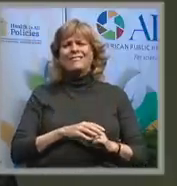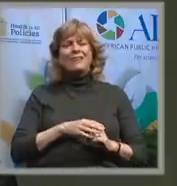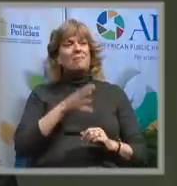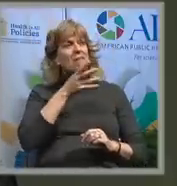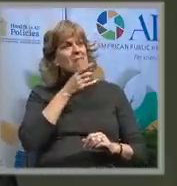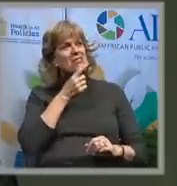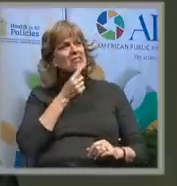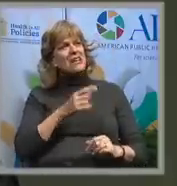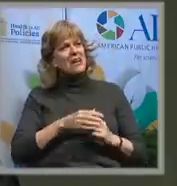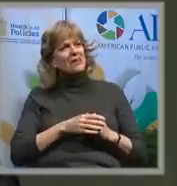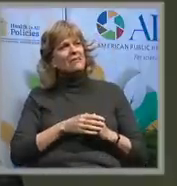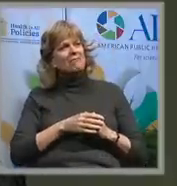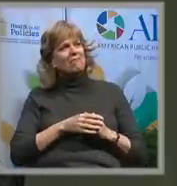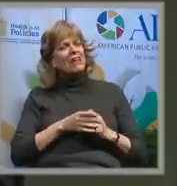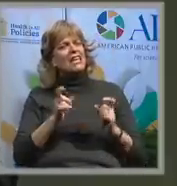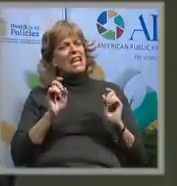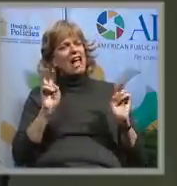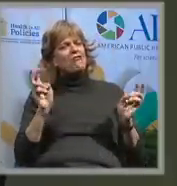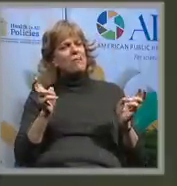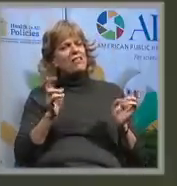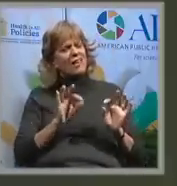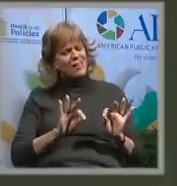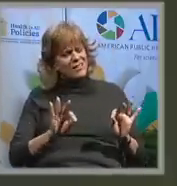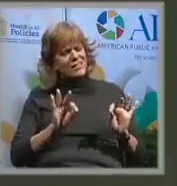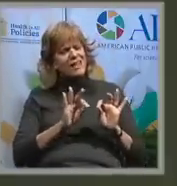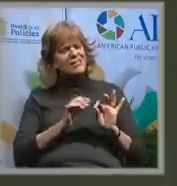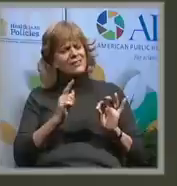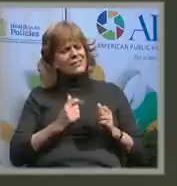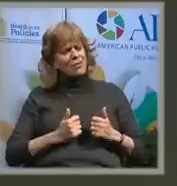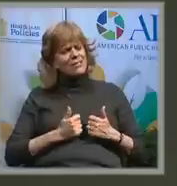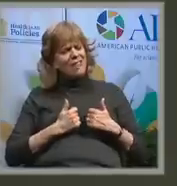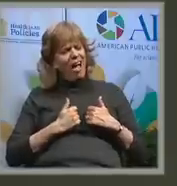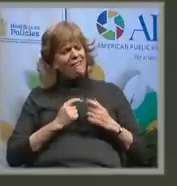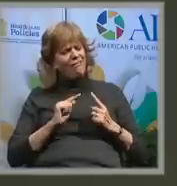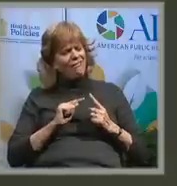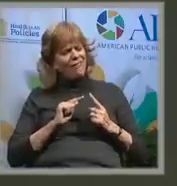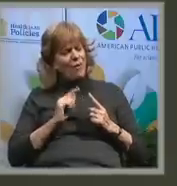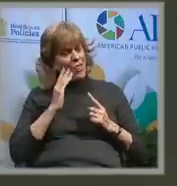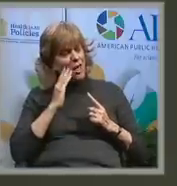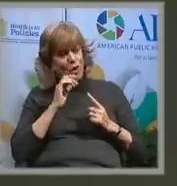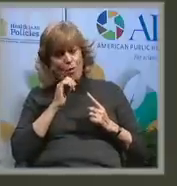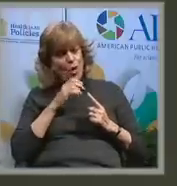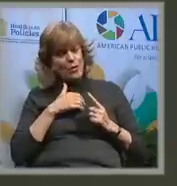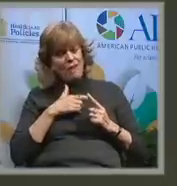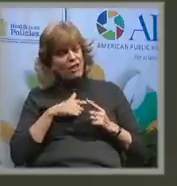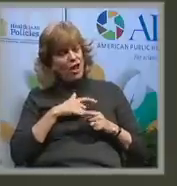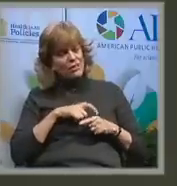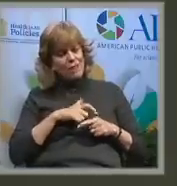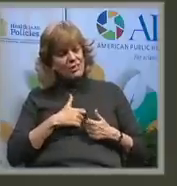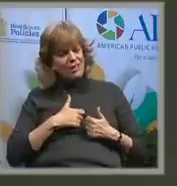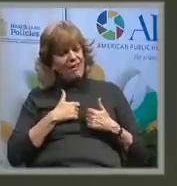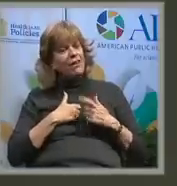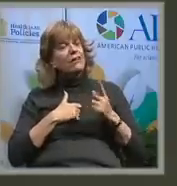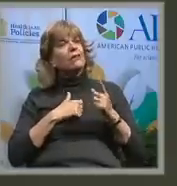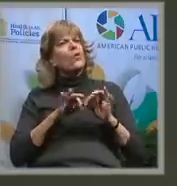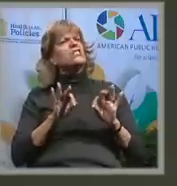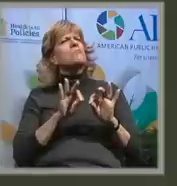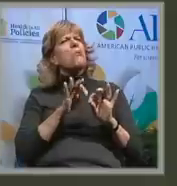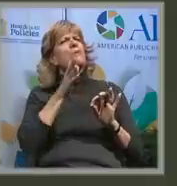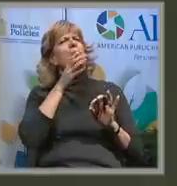she gave me what becomes the essence of someone's life when they know they don't have much longer. She said, what's